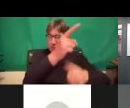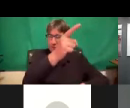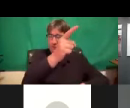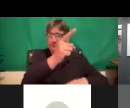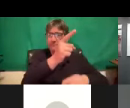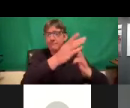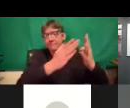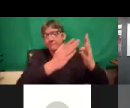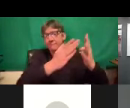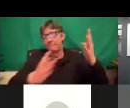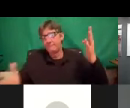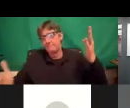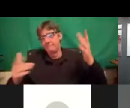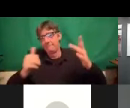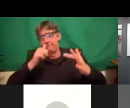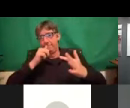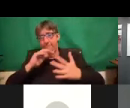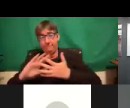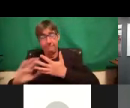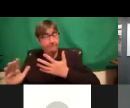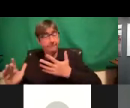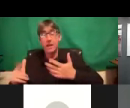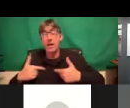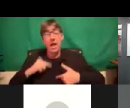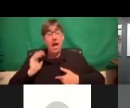late fall, early winter.